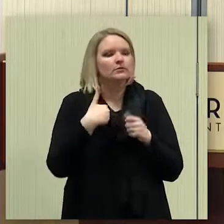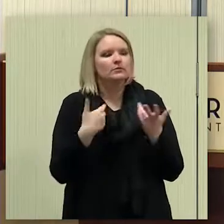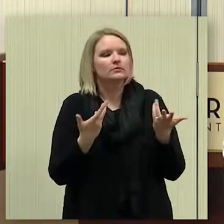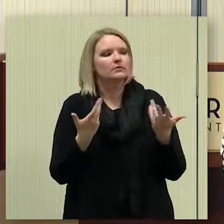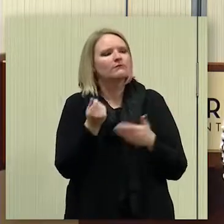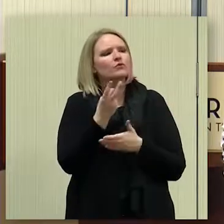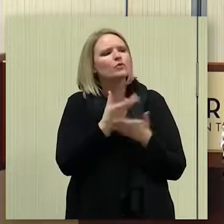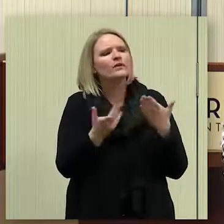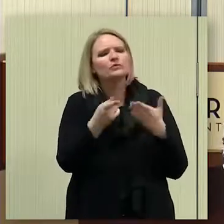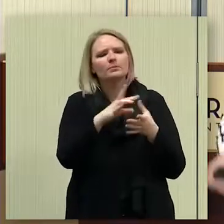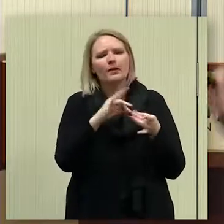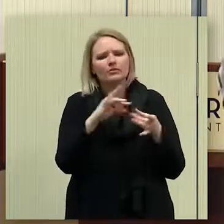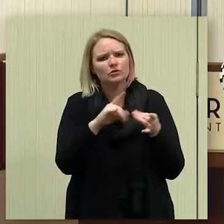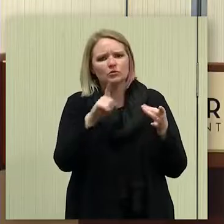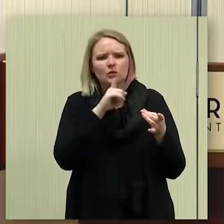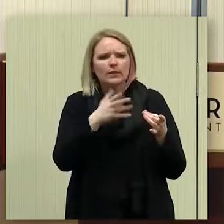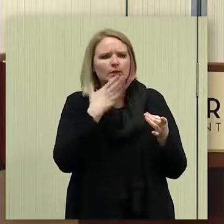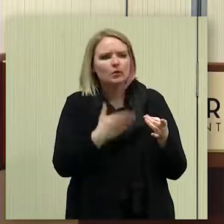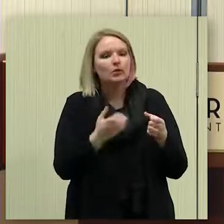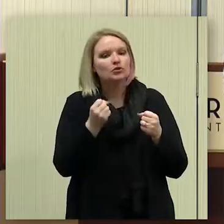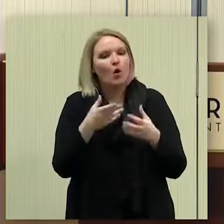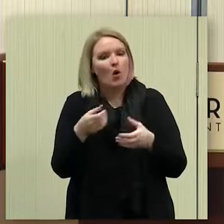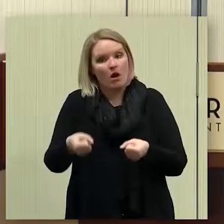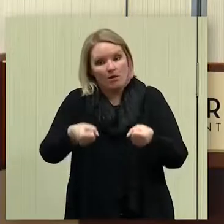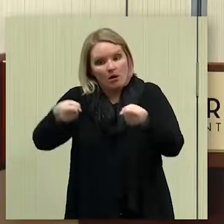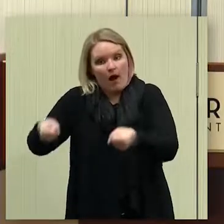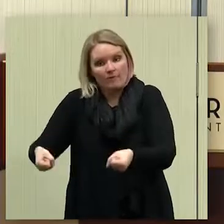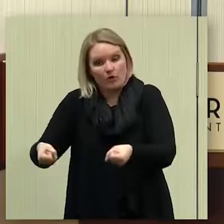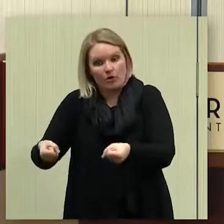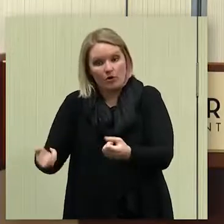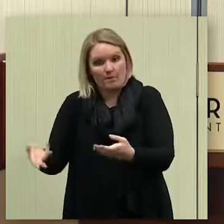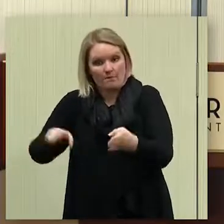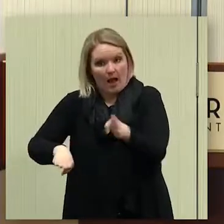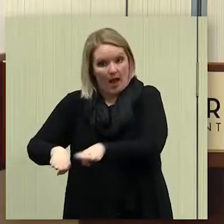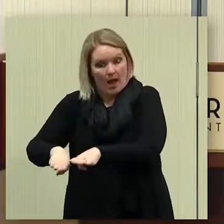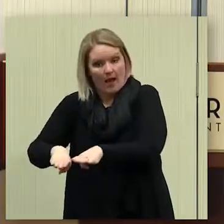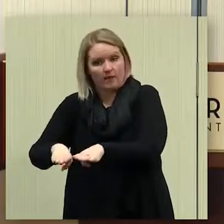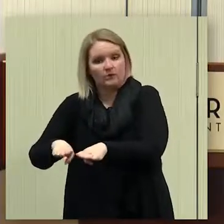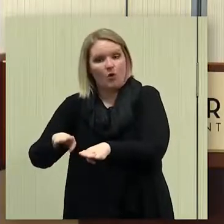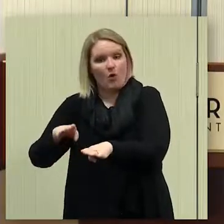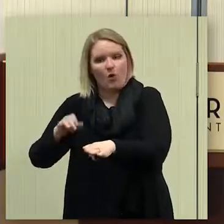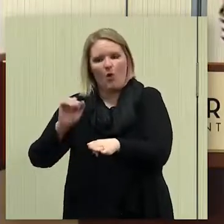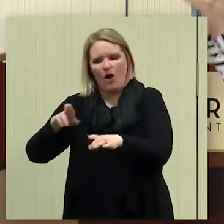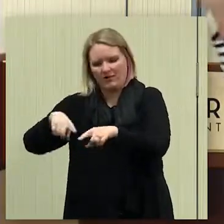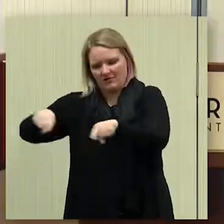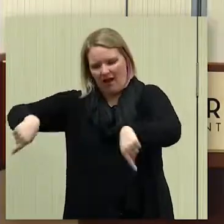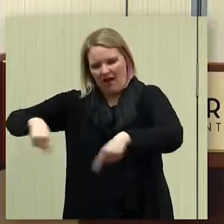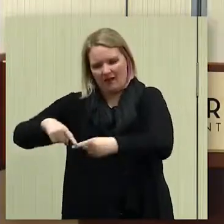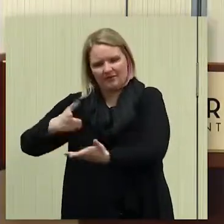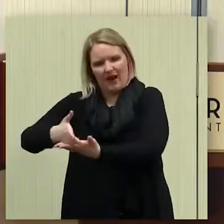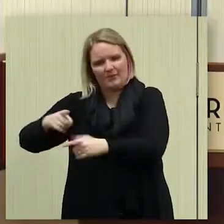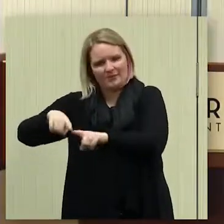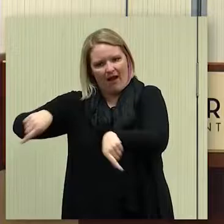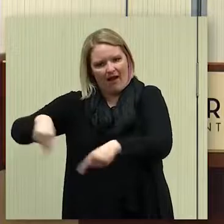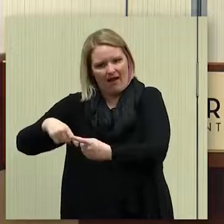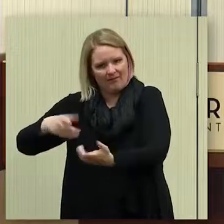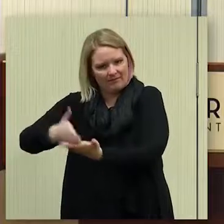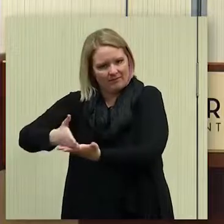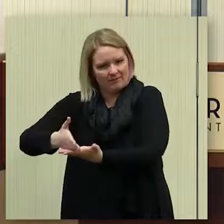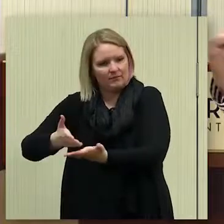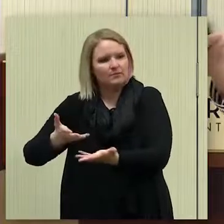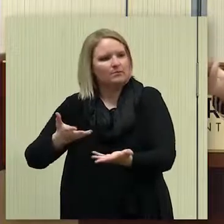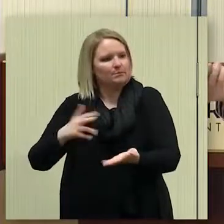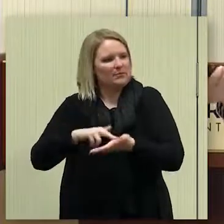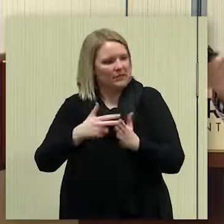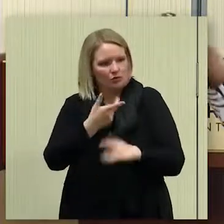couple things you said, really good points. So covering it, even putting a stop sign on the top, that it's like, no, you can't go in here without asking.